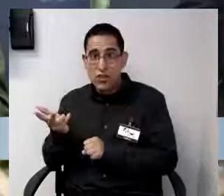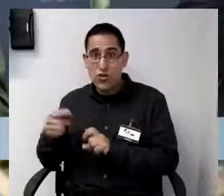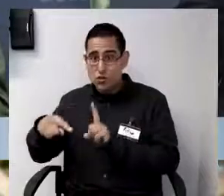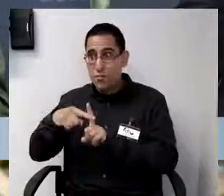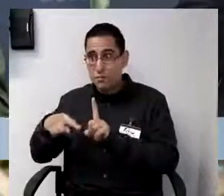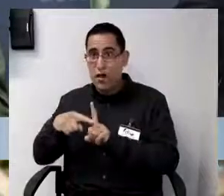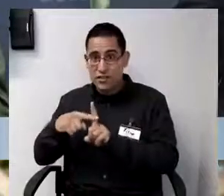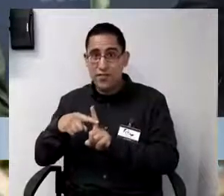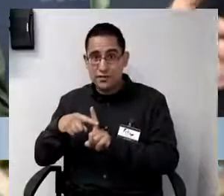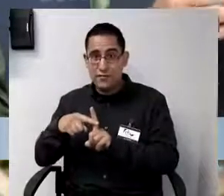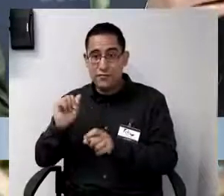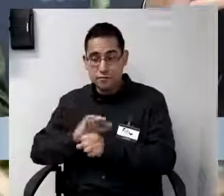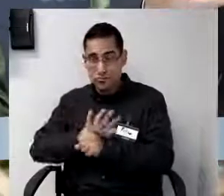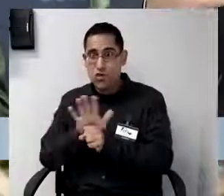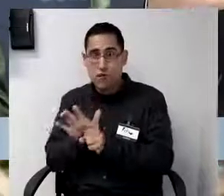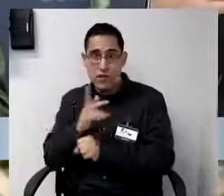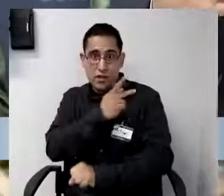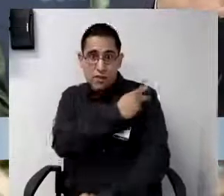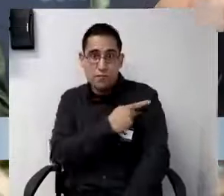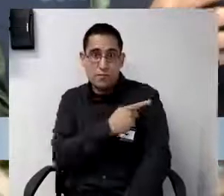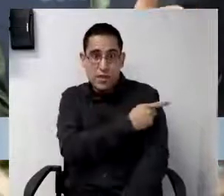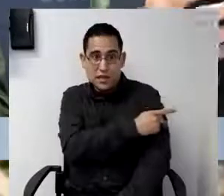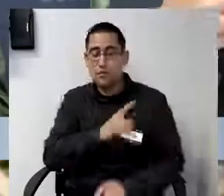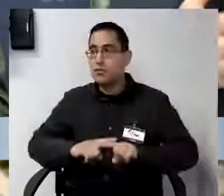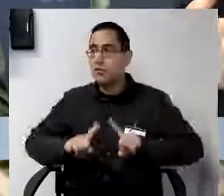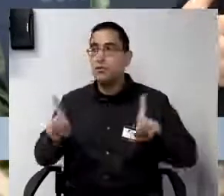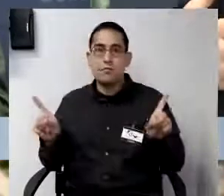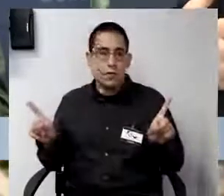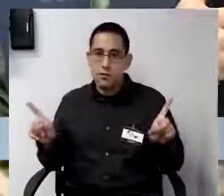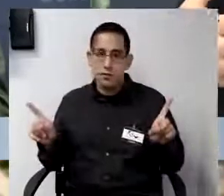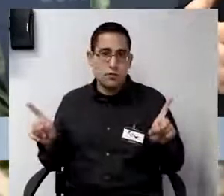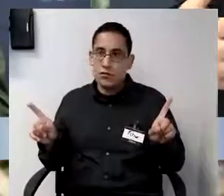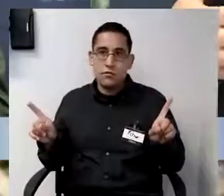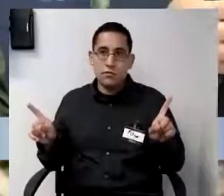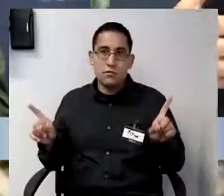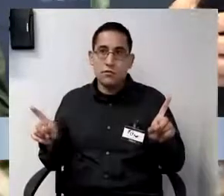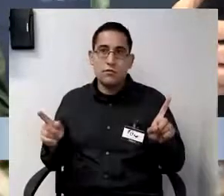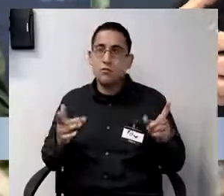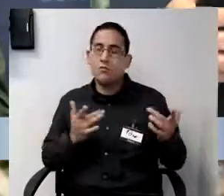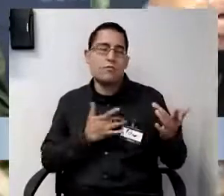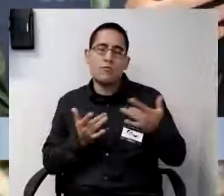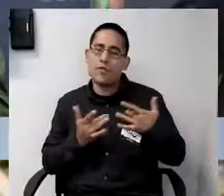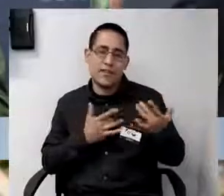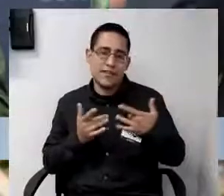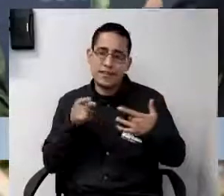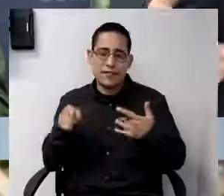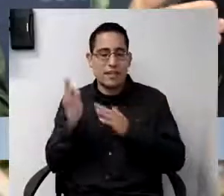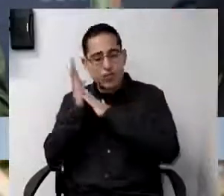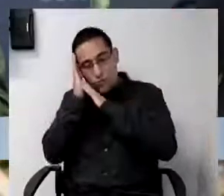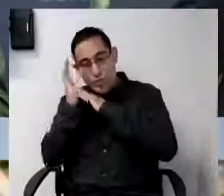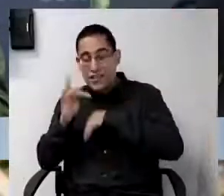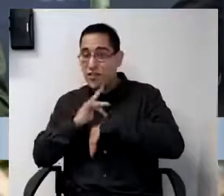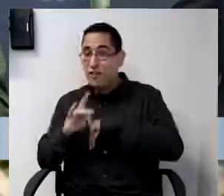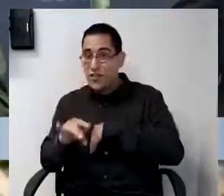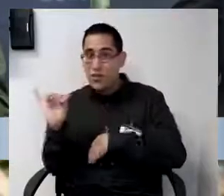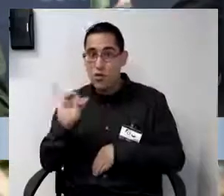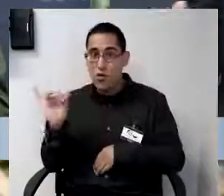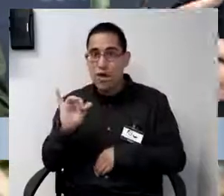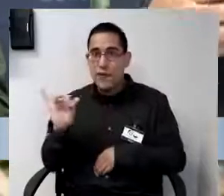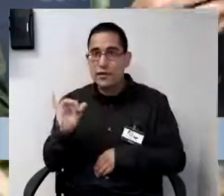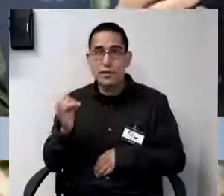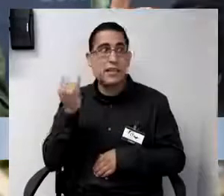those units, but we're not currently considering those beds available as surge